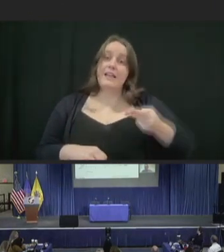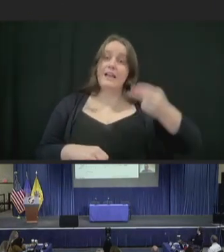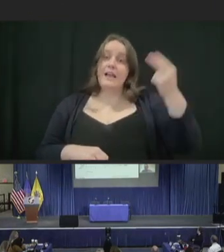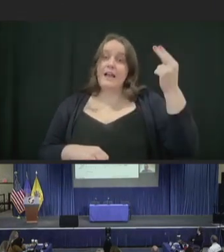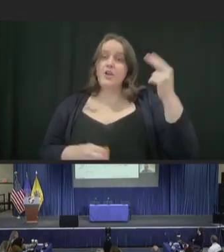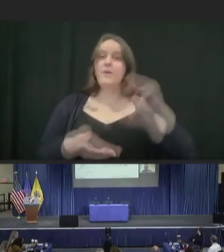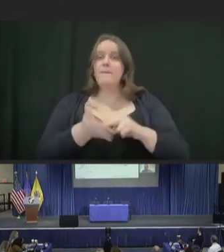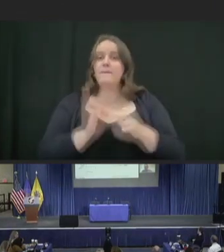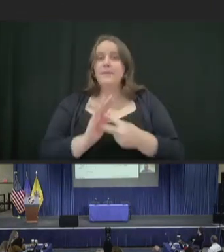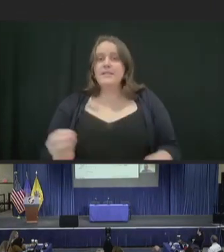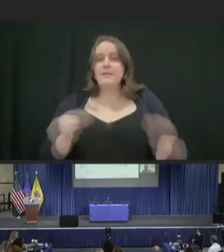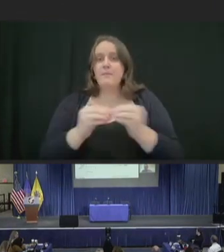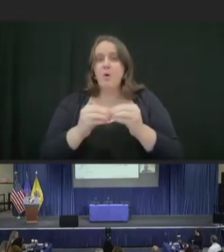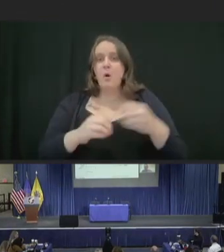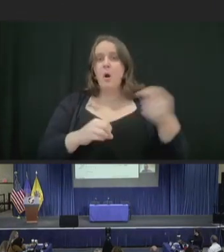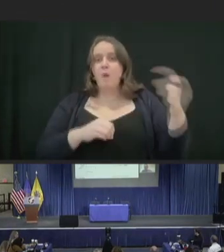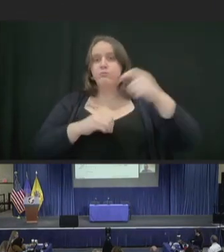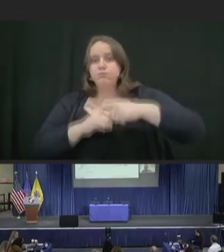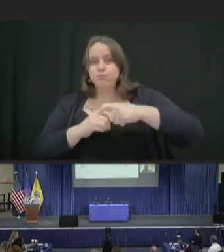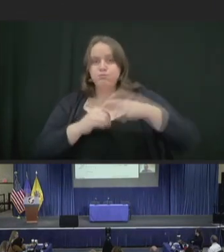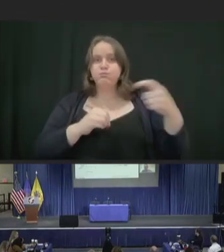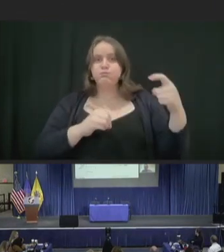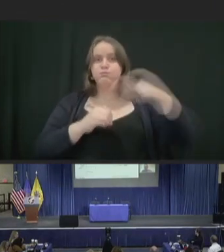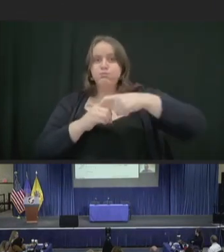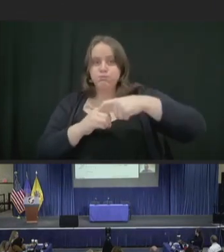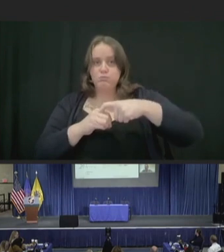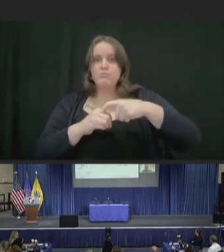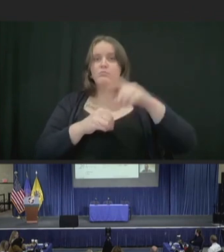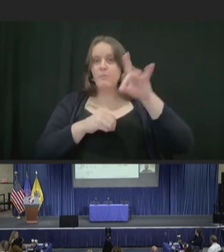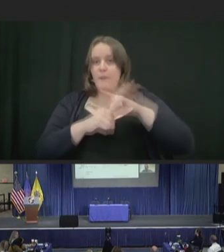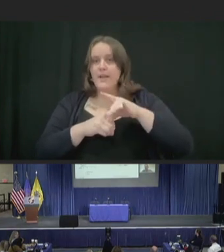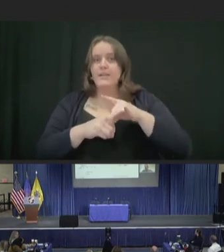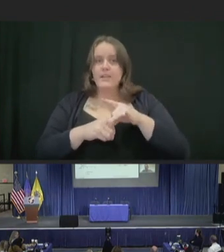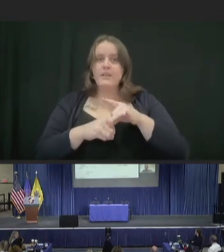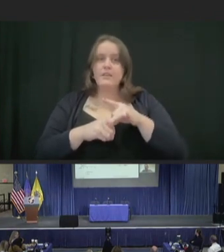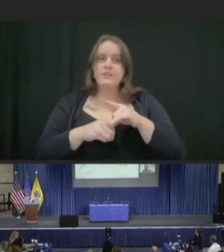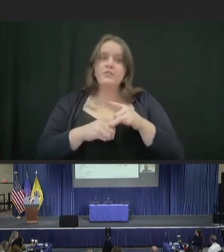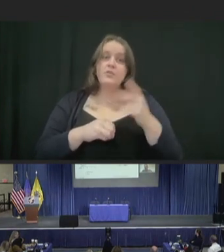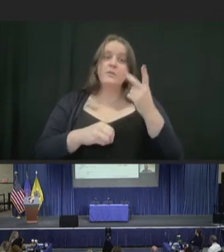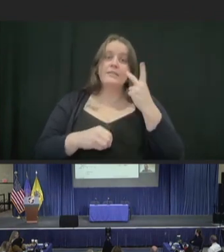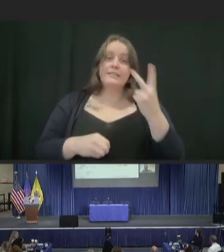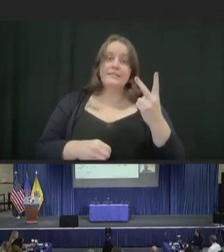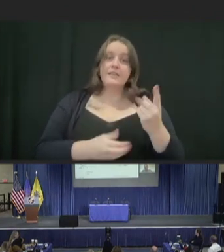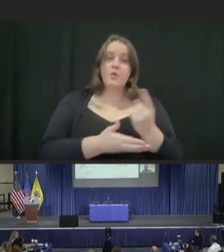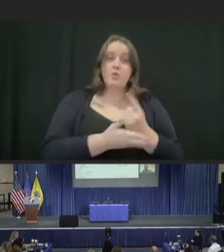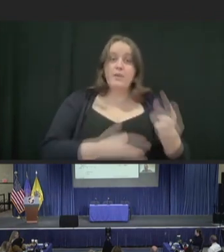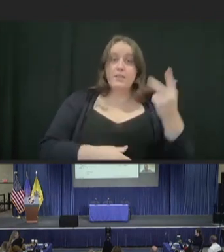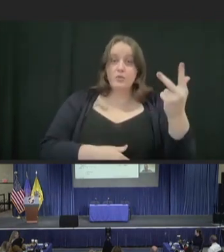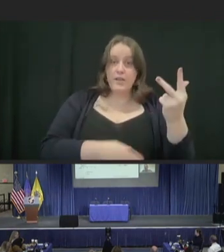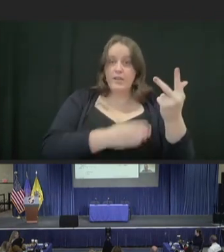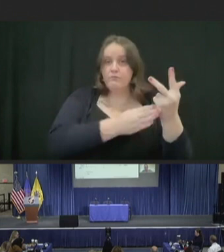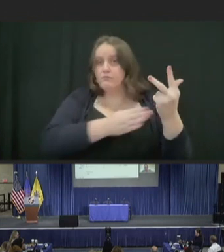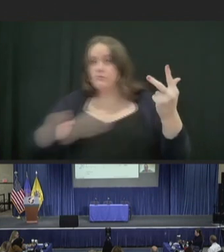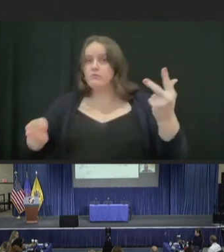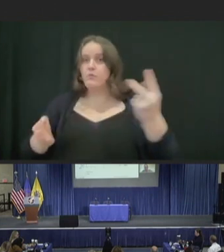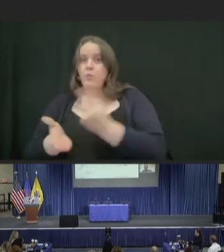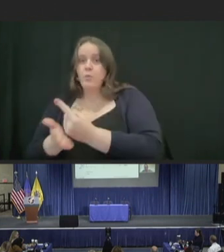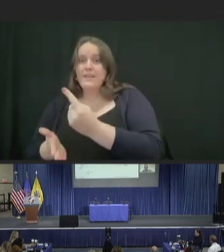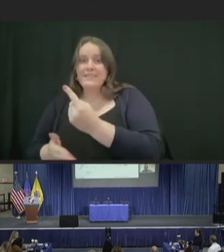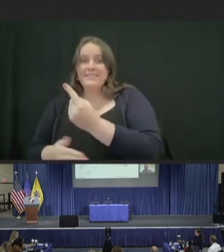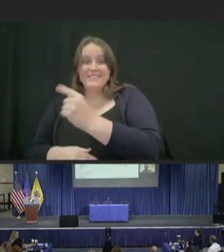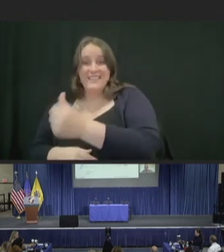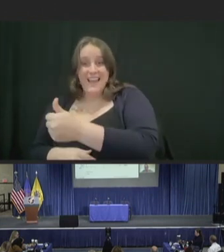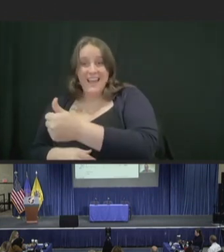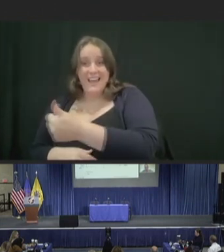from each of these dots is one antibody. So going from week 3 to week 10, you gain about, it's